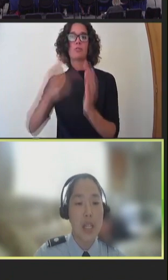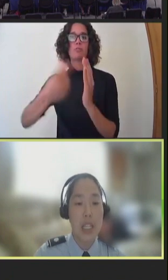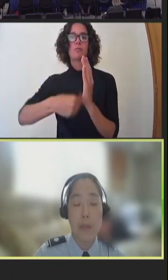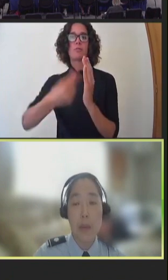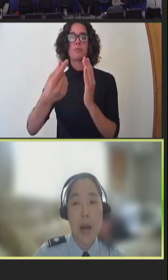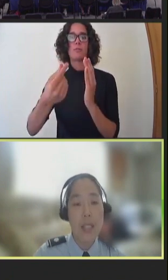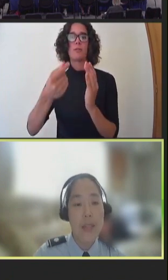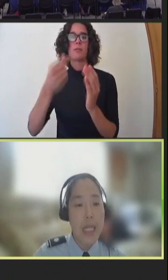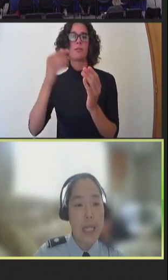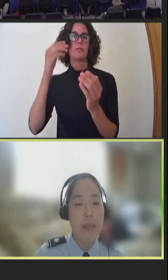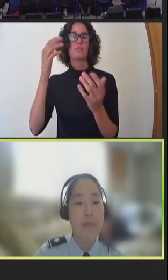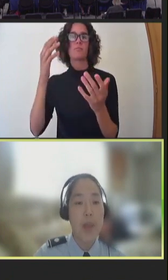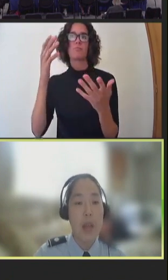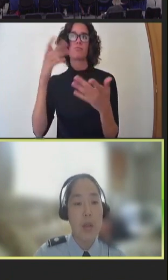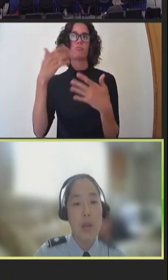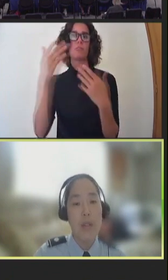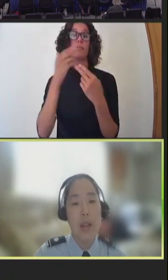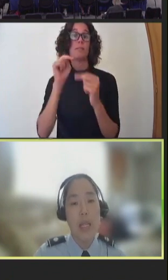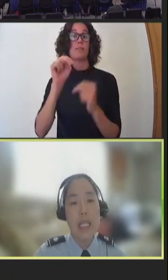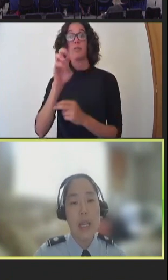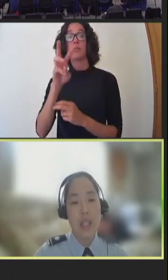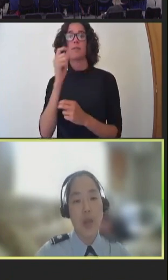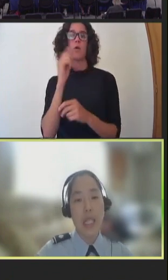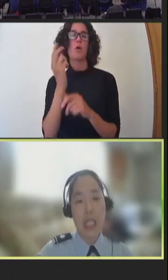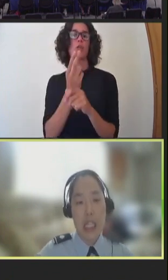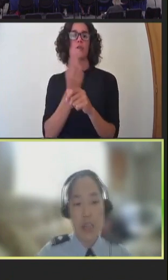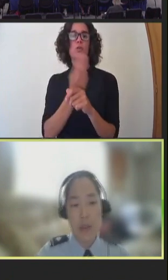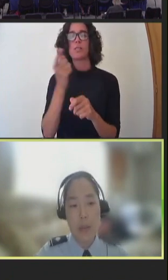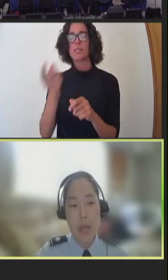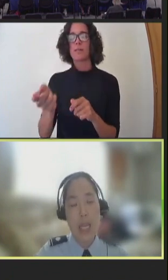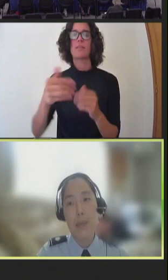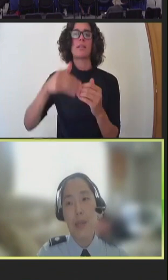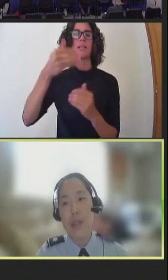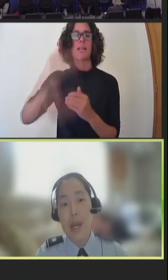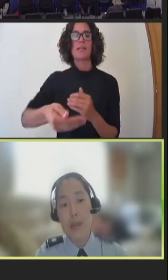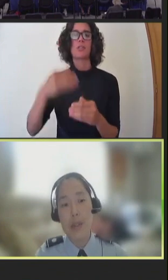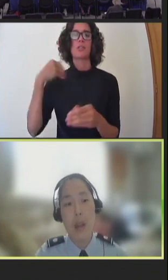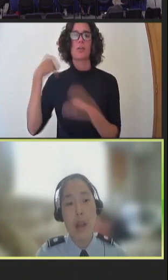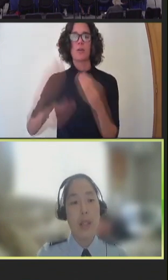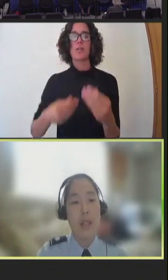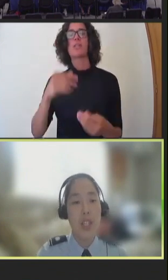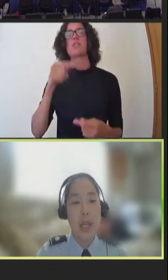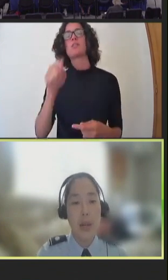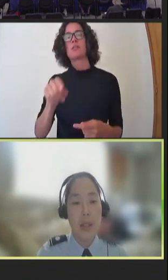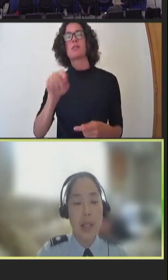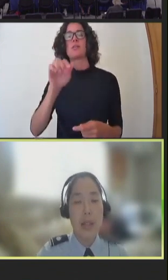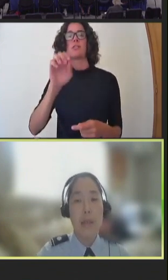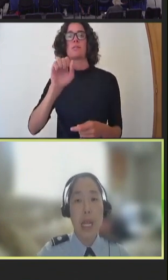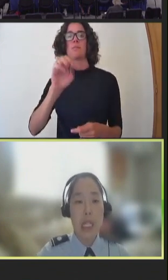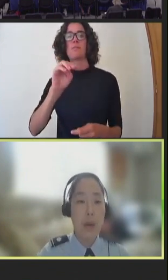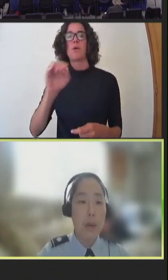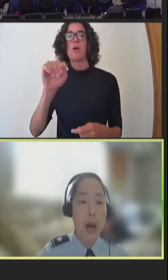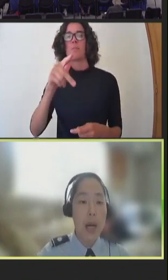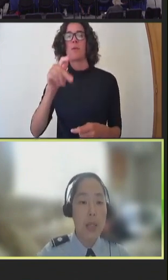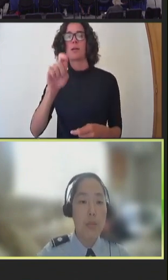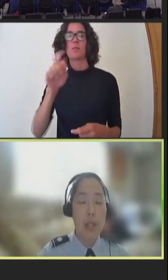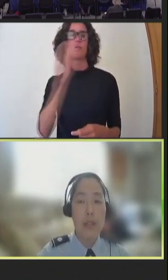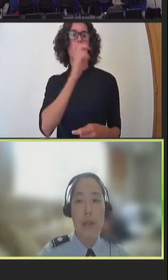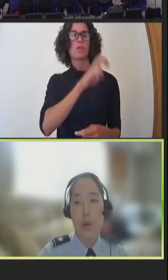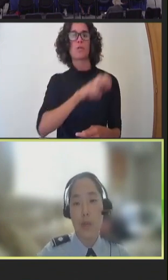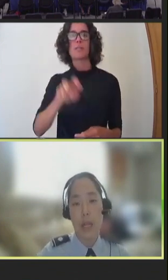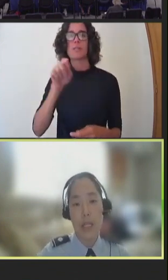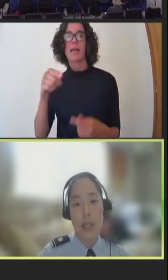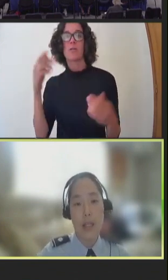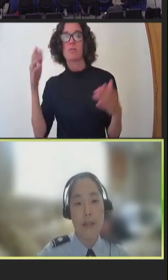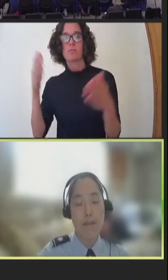next generation smallpox vaccine, notifying the intent to transition from ACAM 2000 to JYNNEOS as the main smallpox